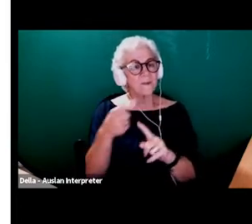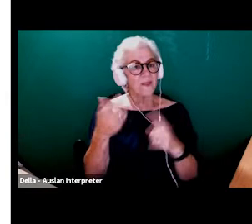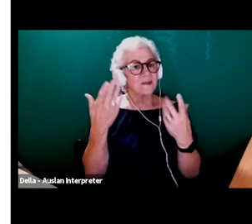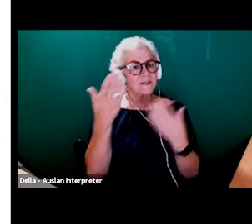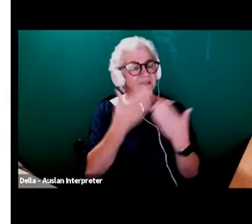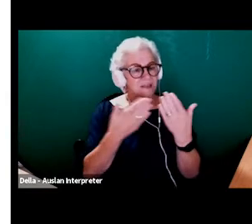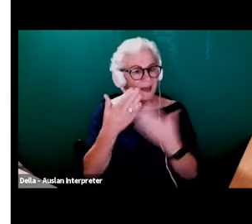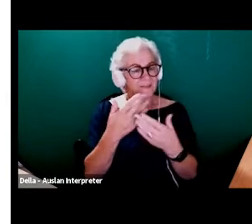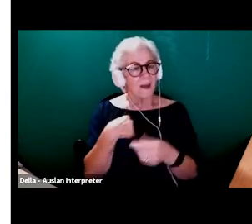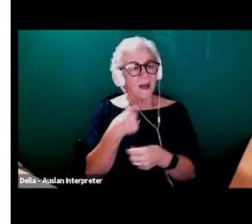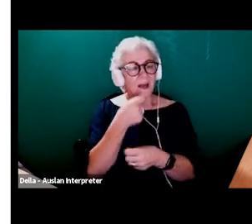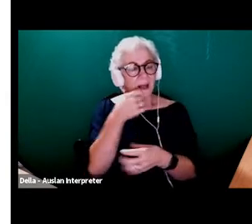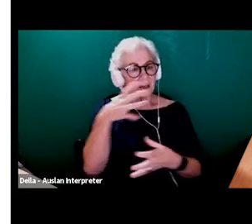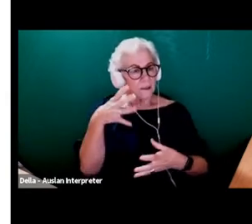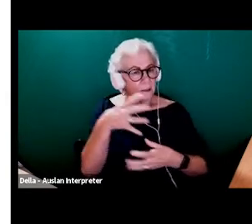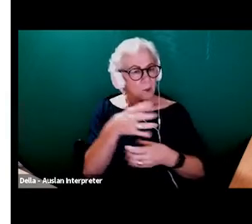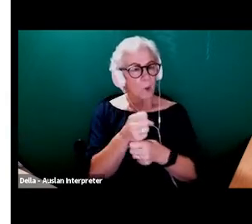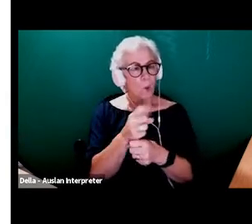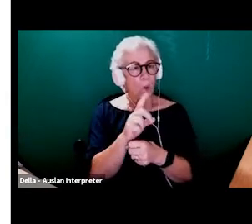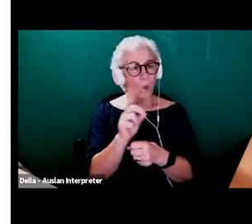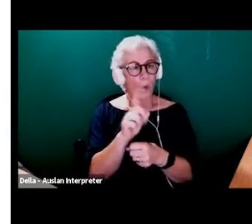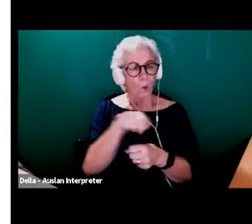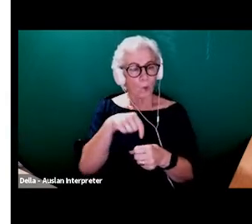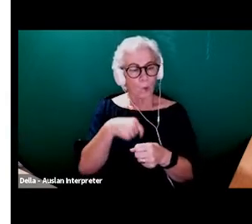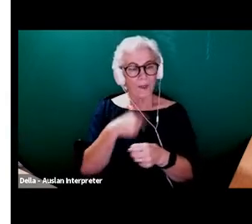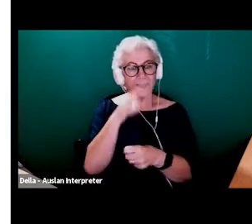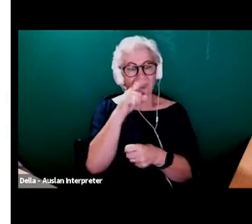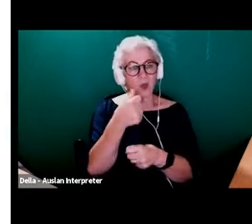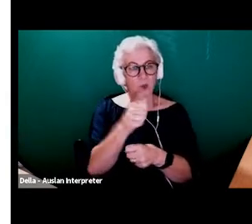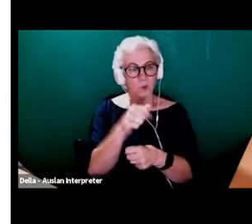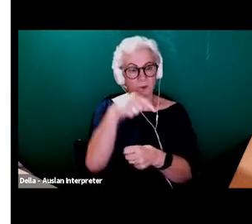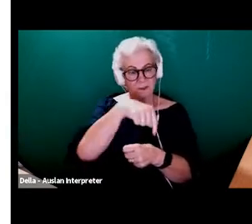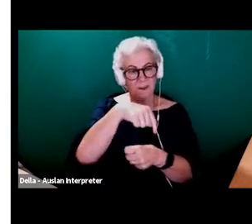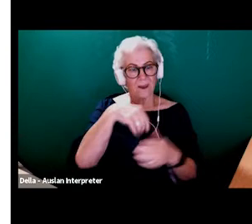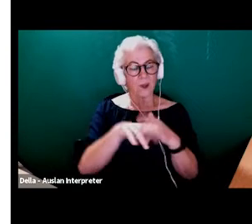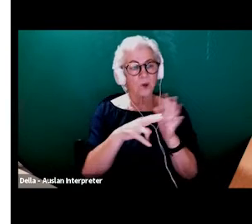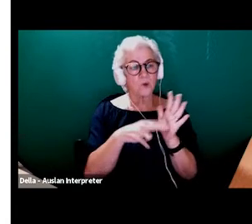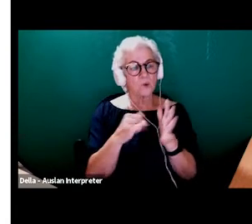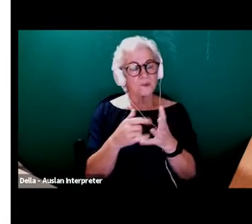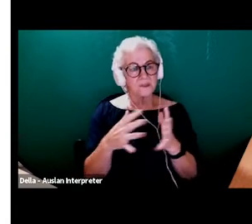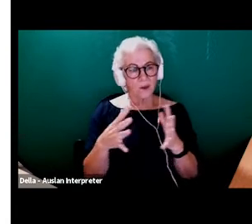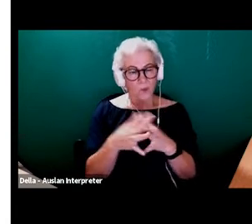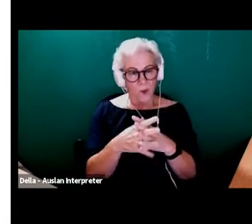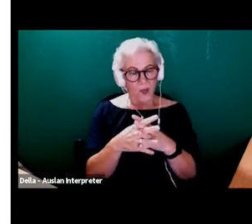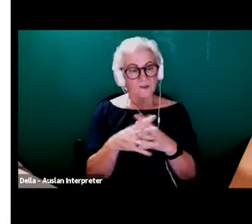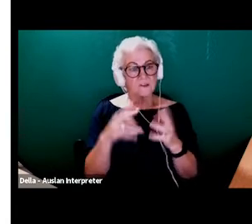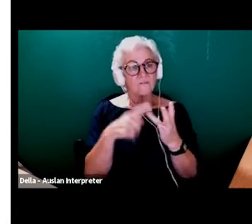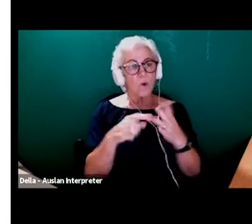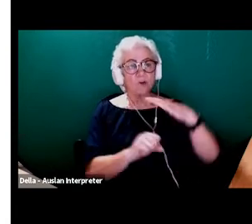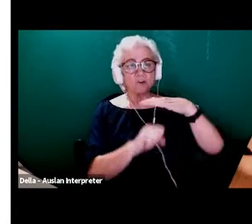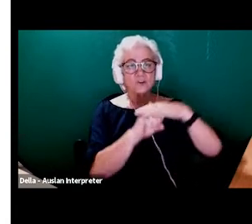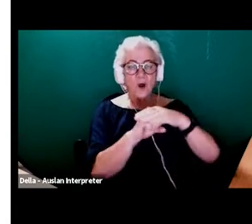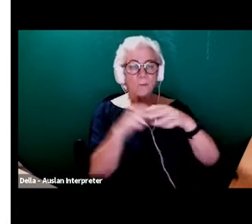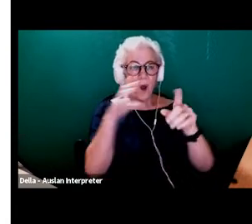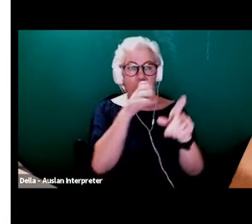give a bit of a summary of what it is that we've been able to use here in New South Wales. So the top orange line there is